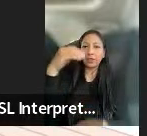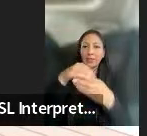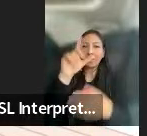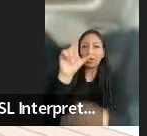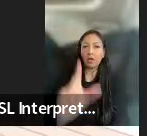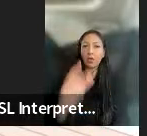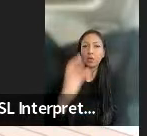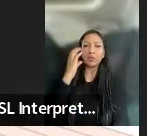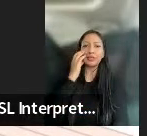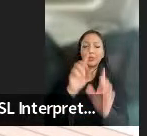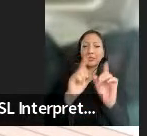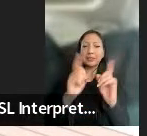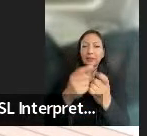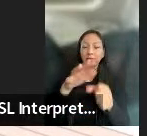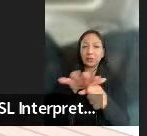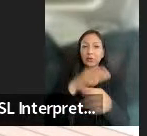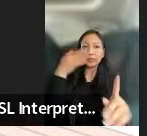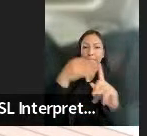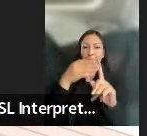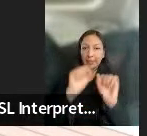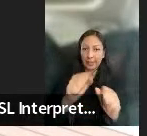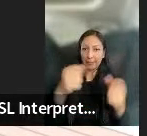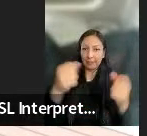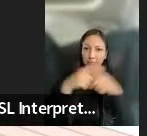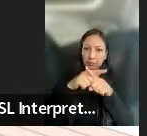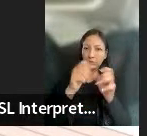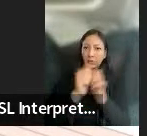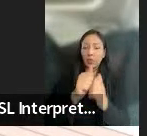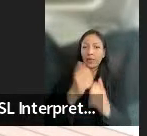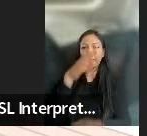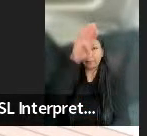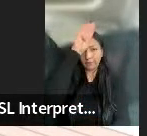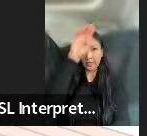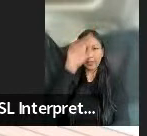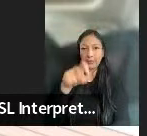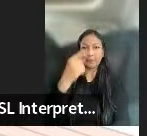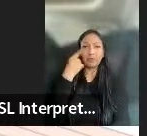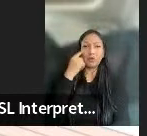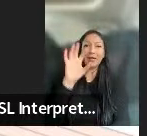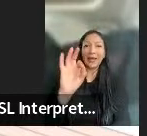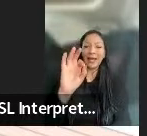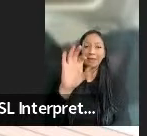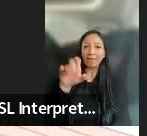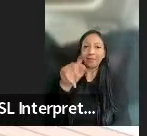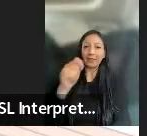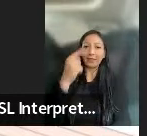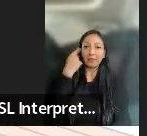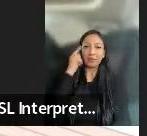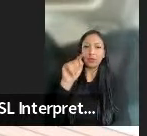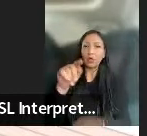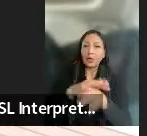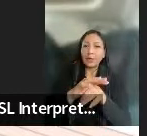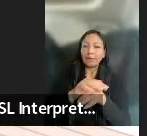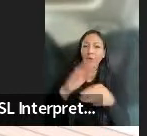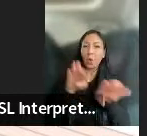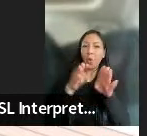density districts directly conflicts with the fire department's need for 9 feet of clear headroom beneath these solar panels.